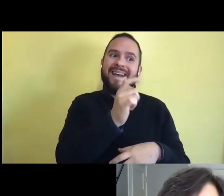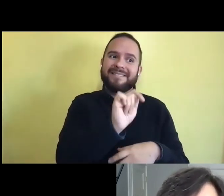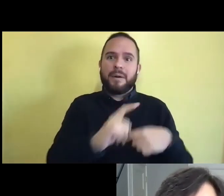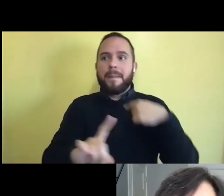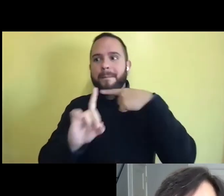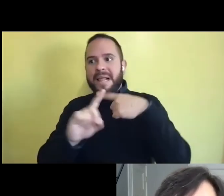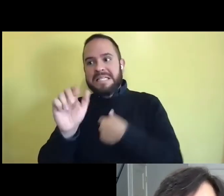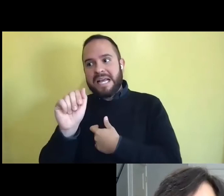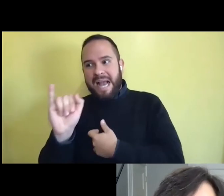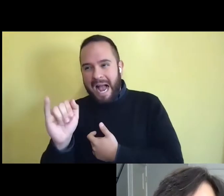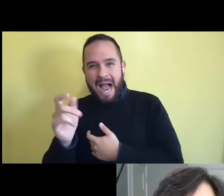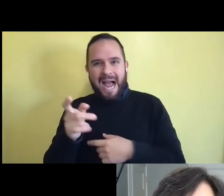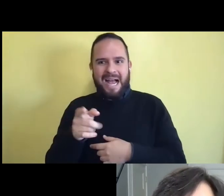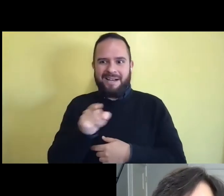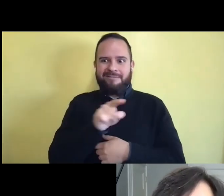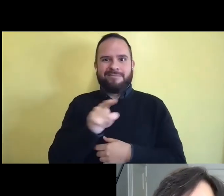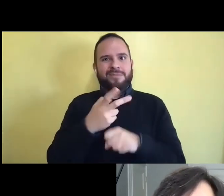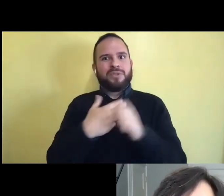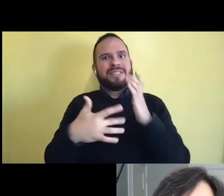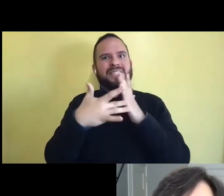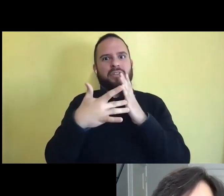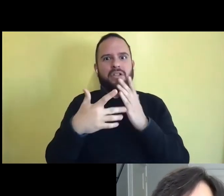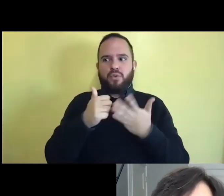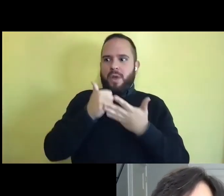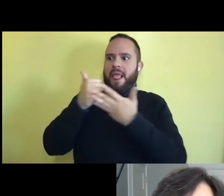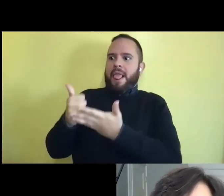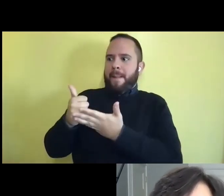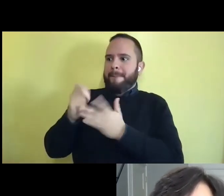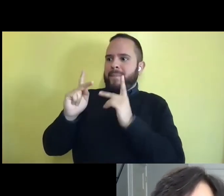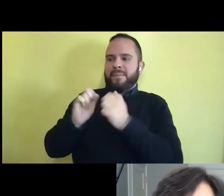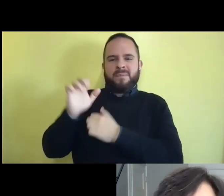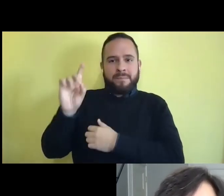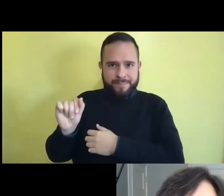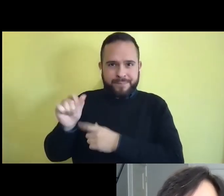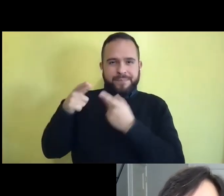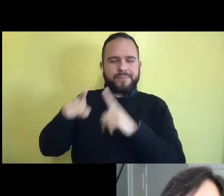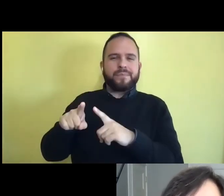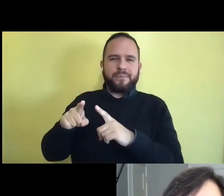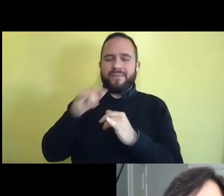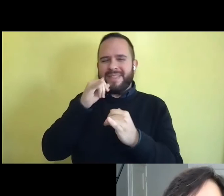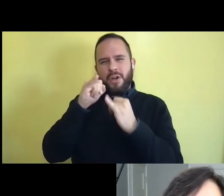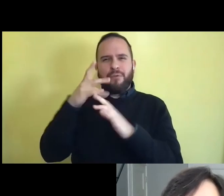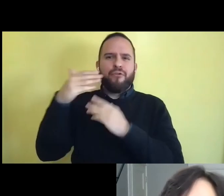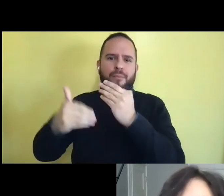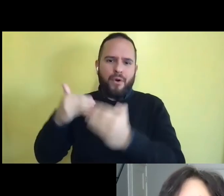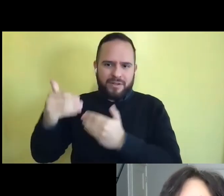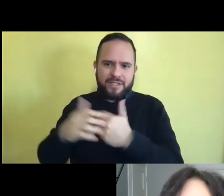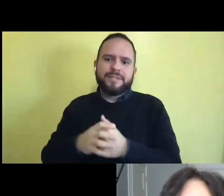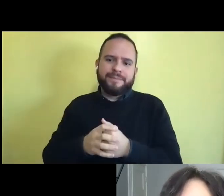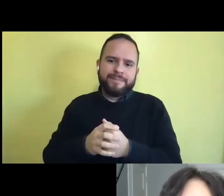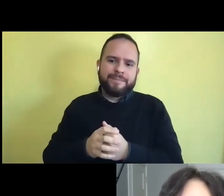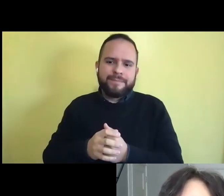to assist a person with disability in the employment, in the interview process. So there are many